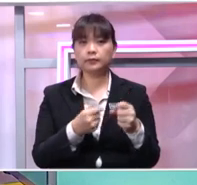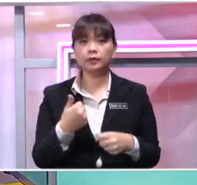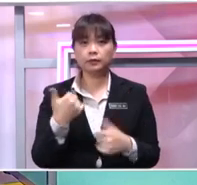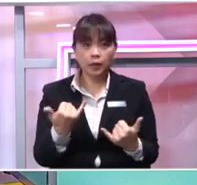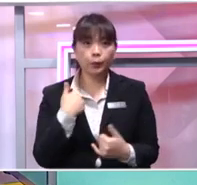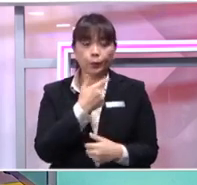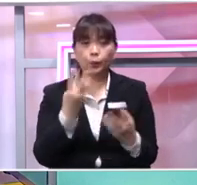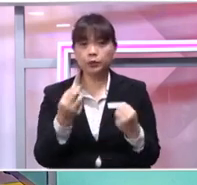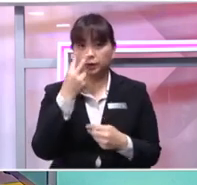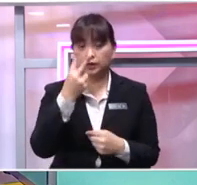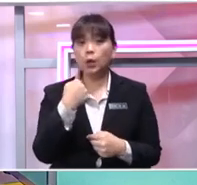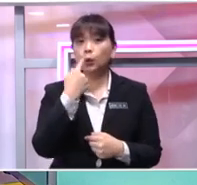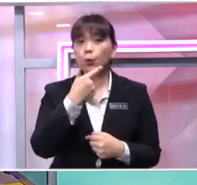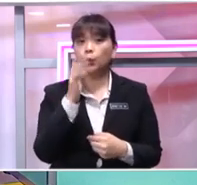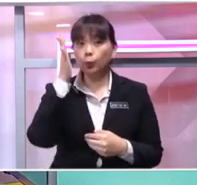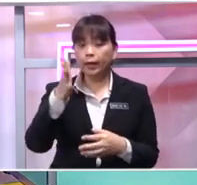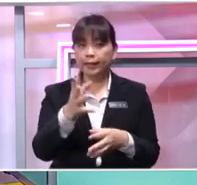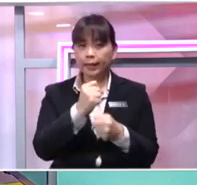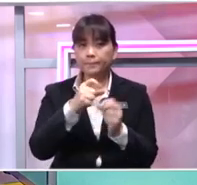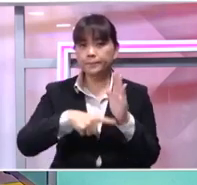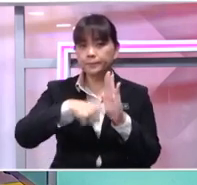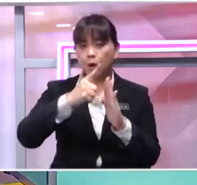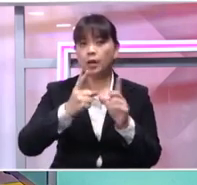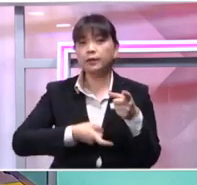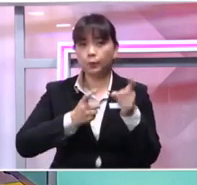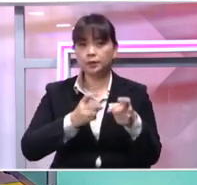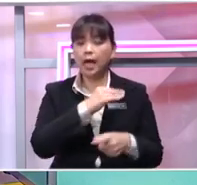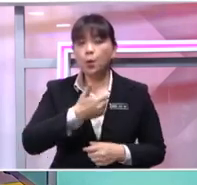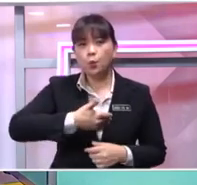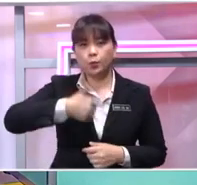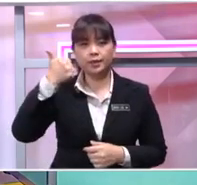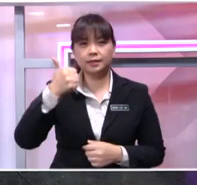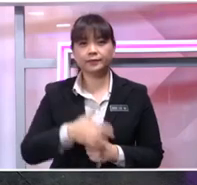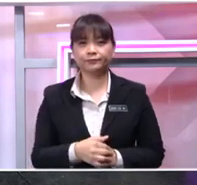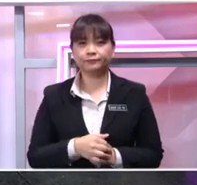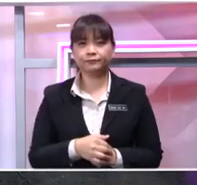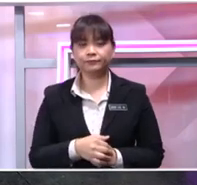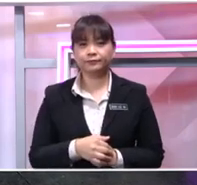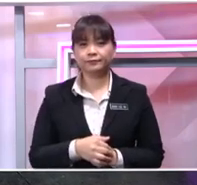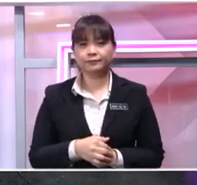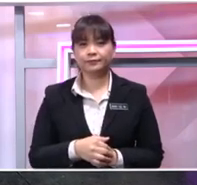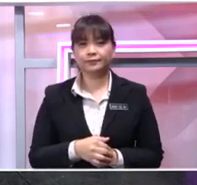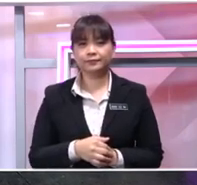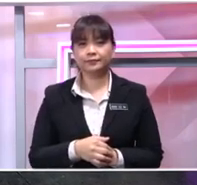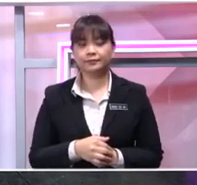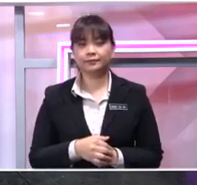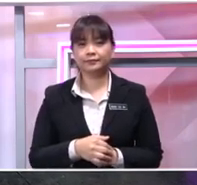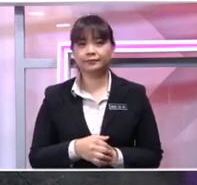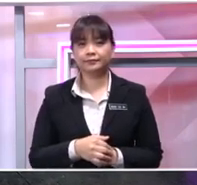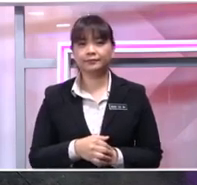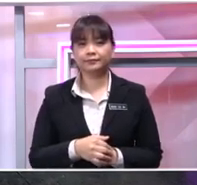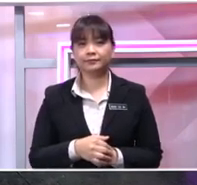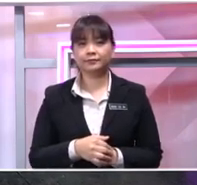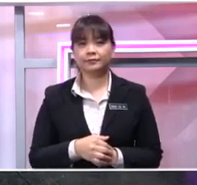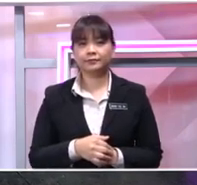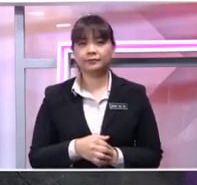here we're going to see who will get more reward and wins? Yes. Yes. It's time for competition. Yes. Game